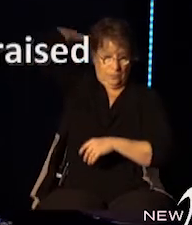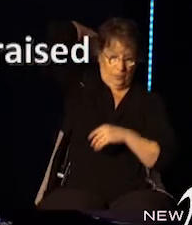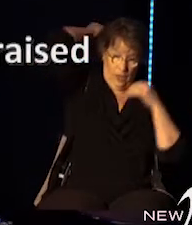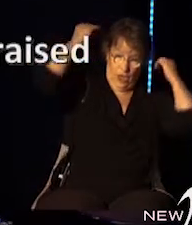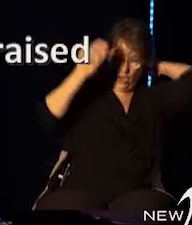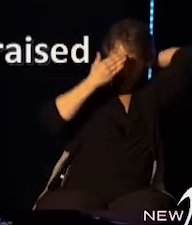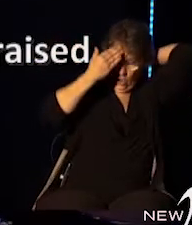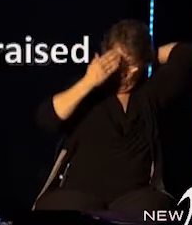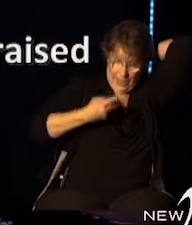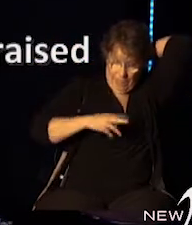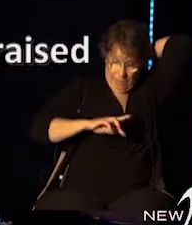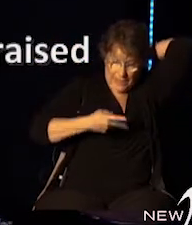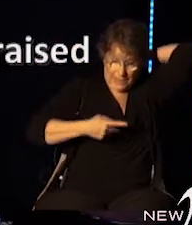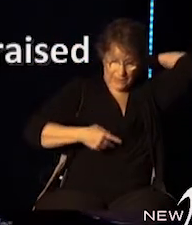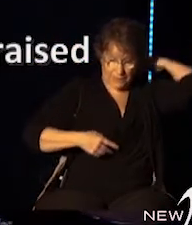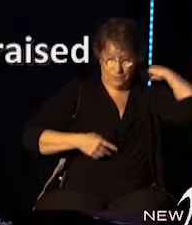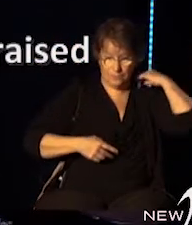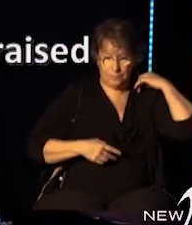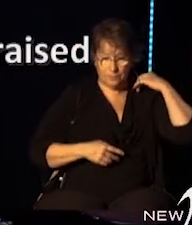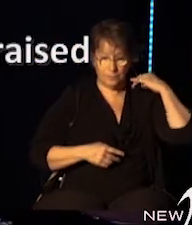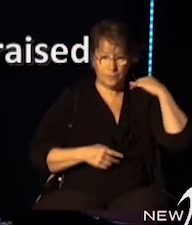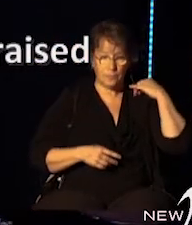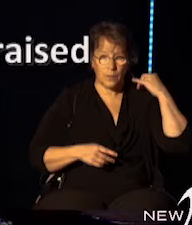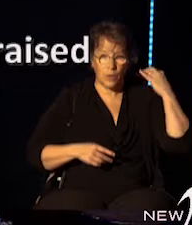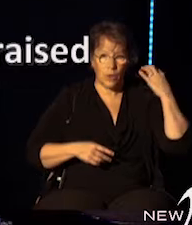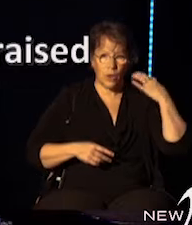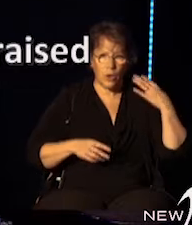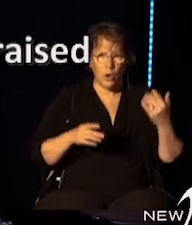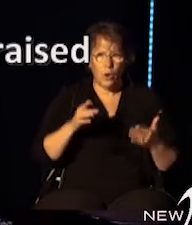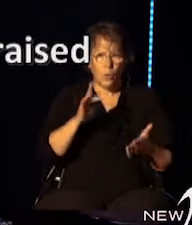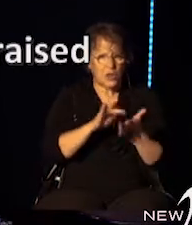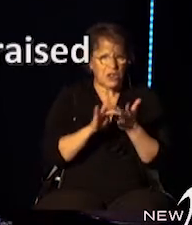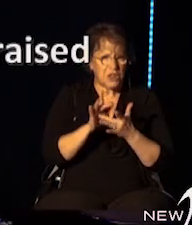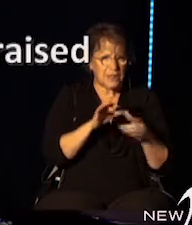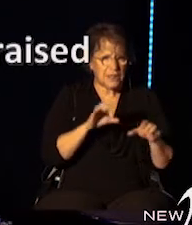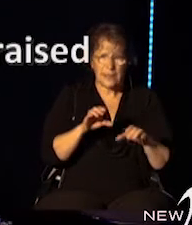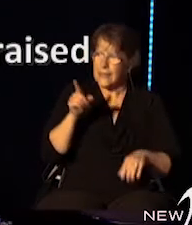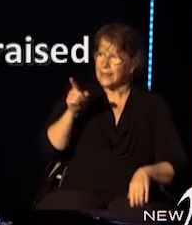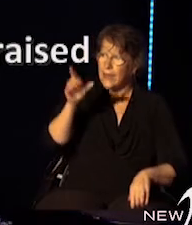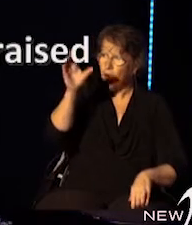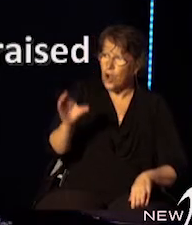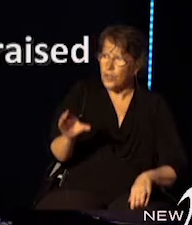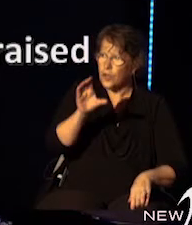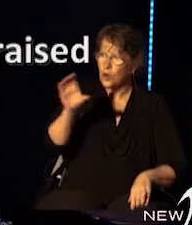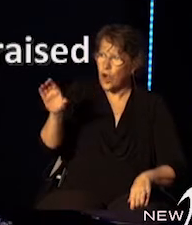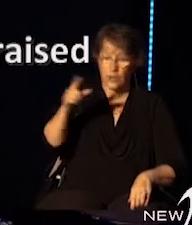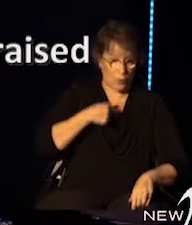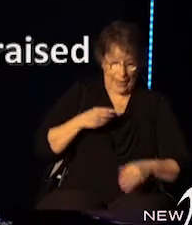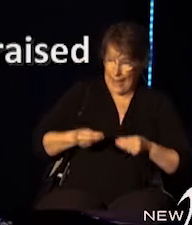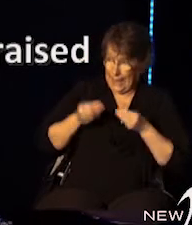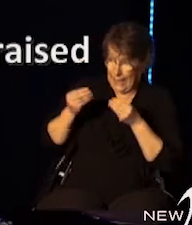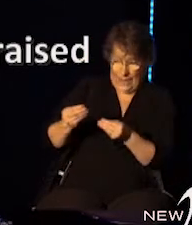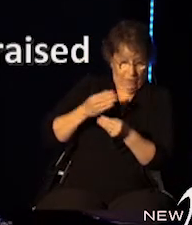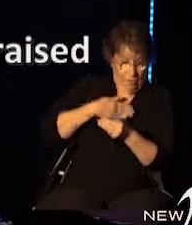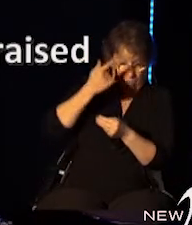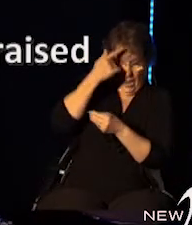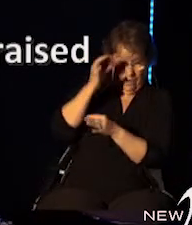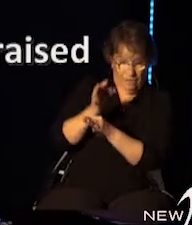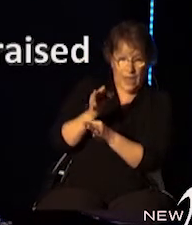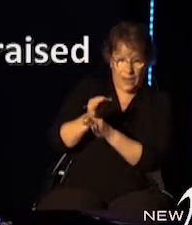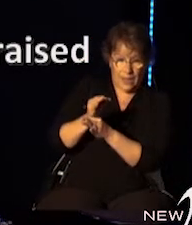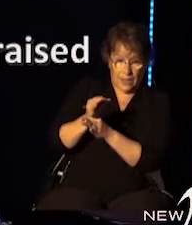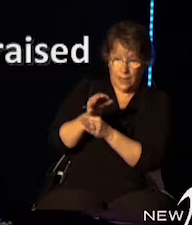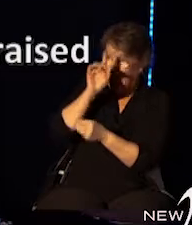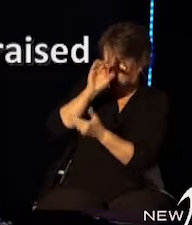means? What Jesus did on the cross, when I placed my faith in him, that was for me,